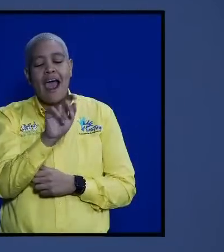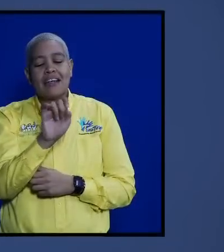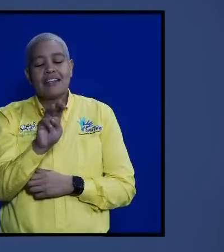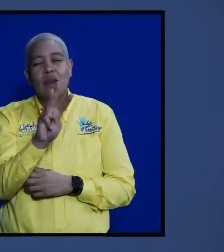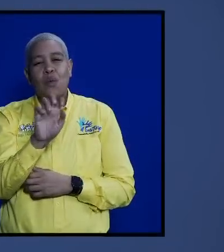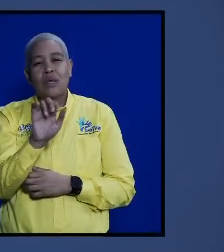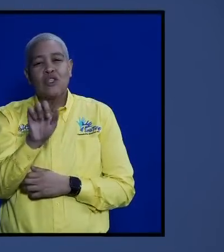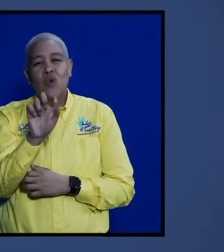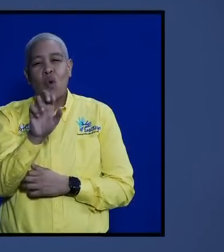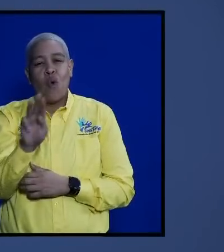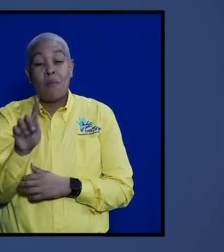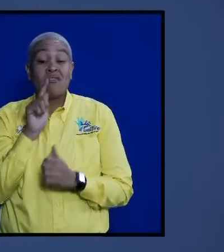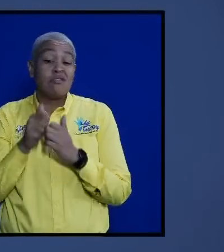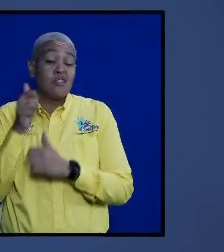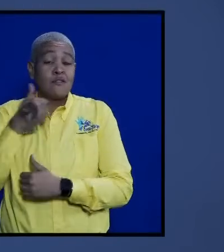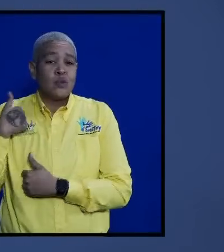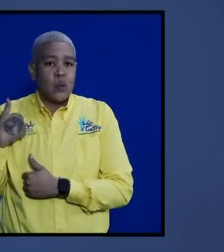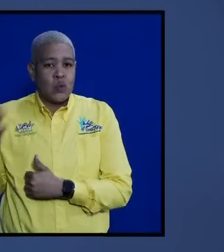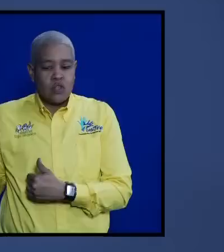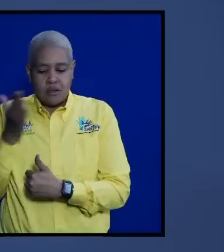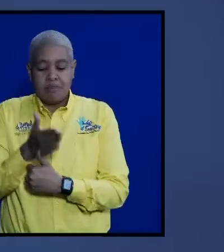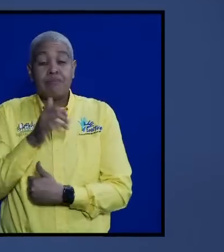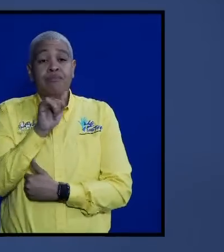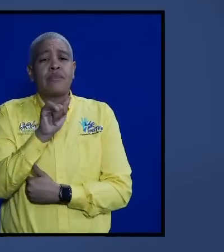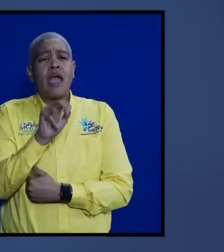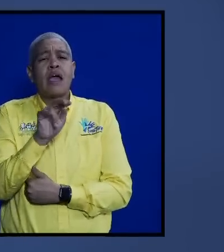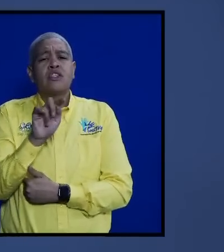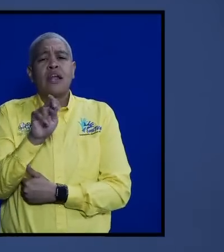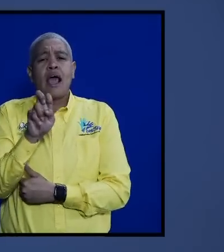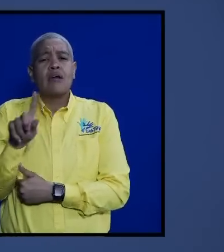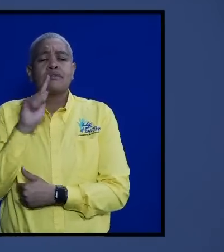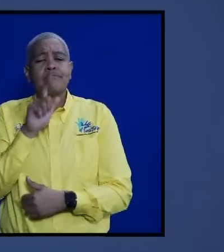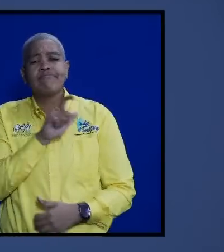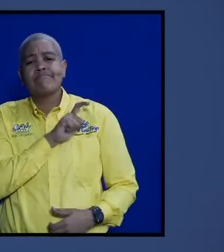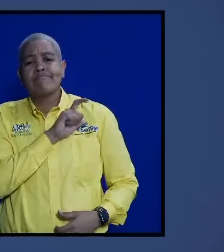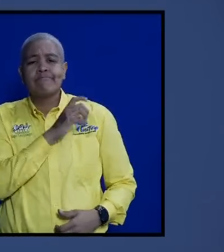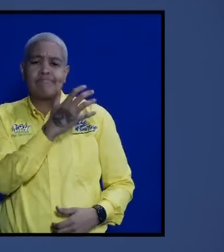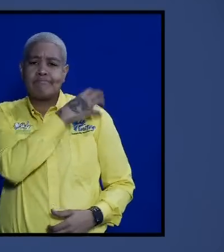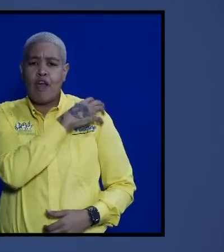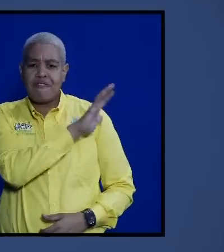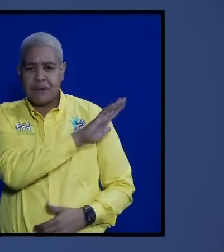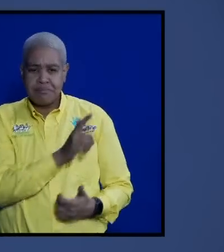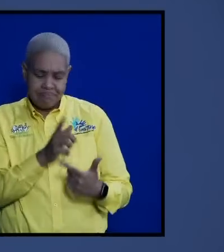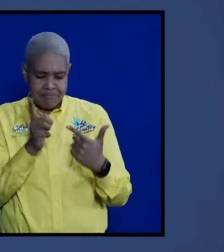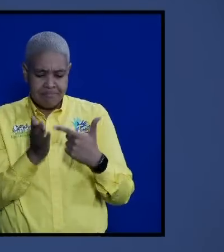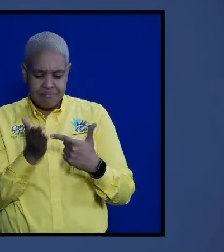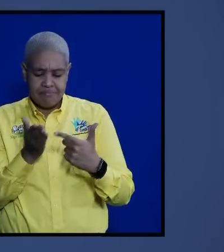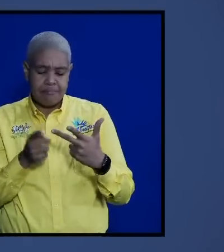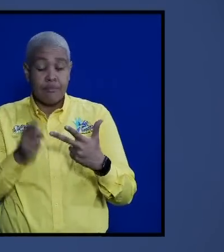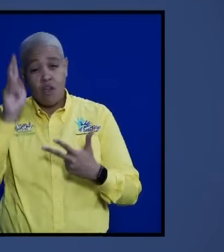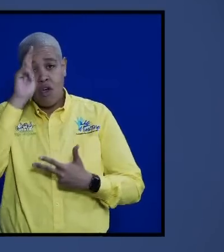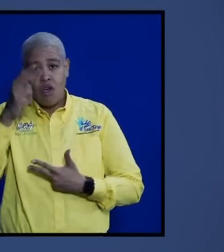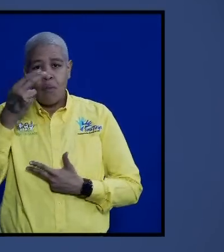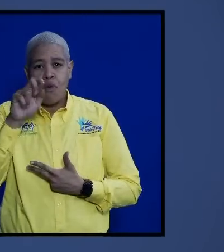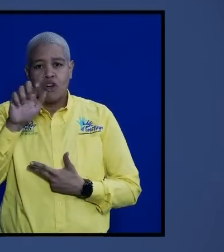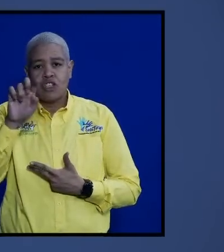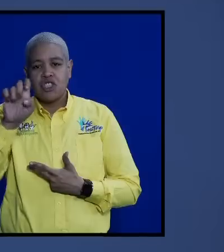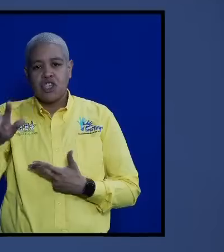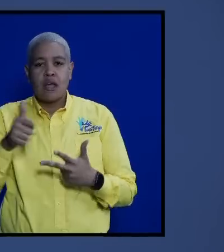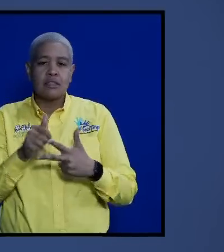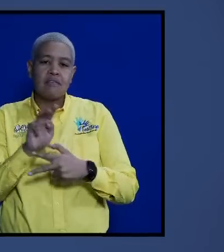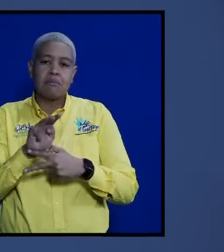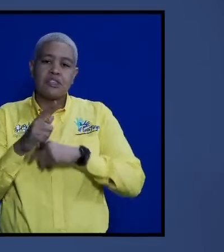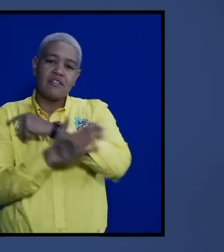Chief of Defense Staff, Major General Anthony Anderson, Commissioner of Police, the Honorable Dr. Horace Chang, Minister of